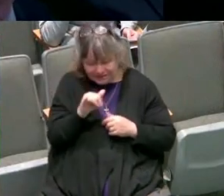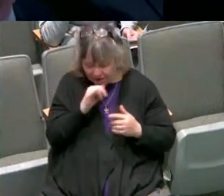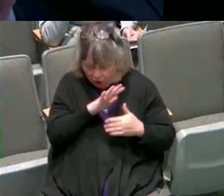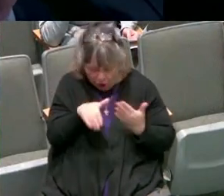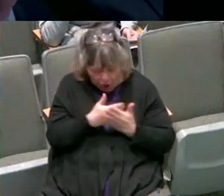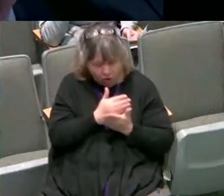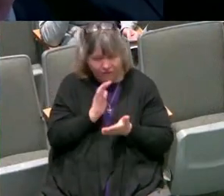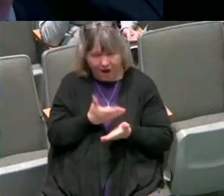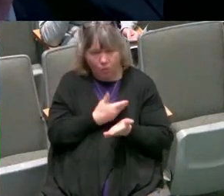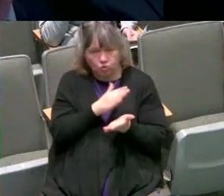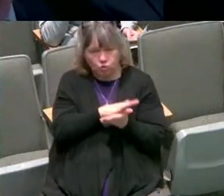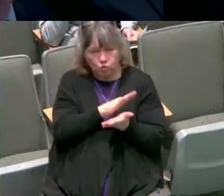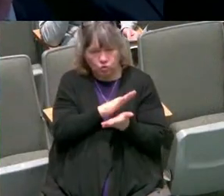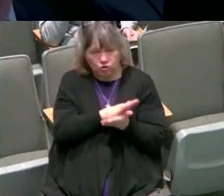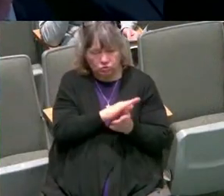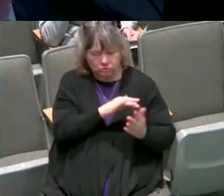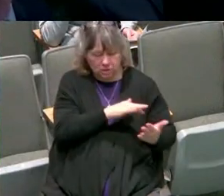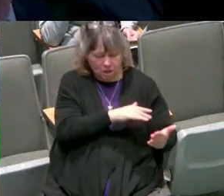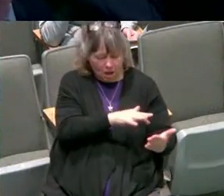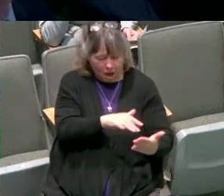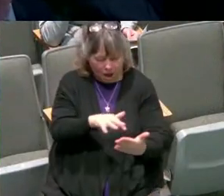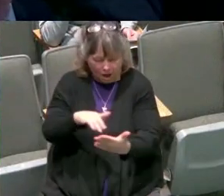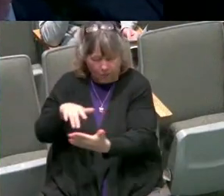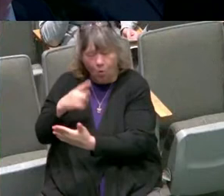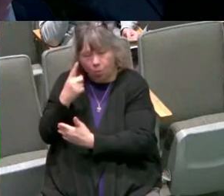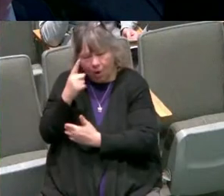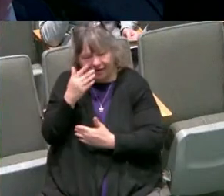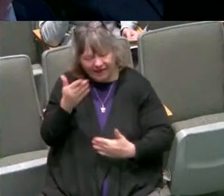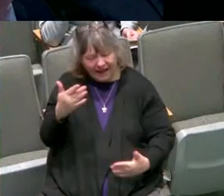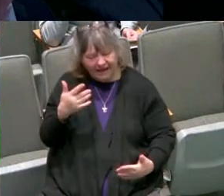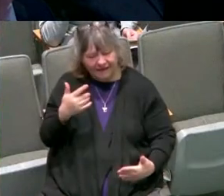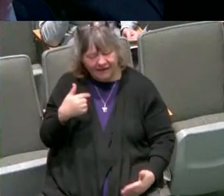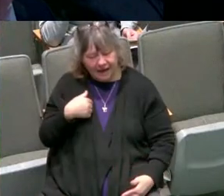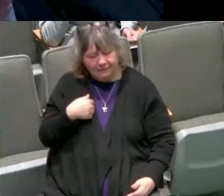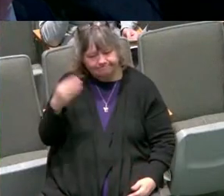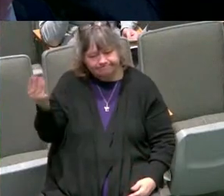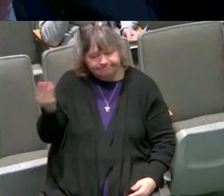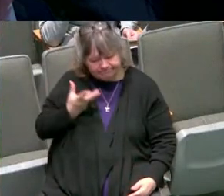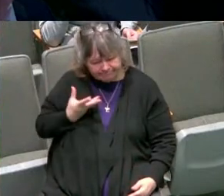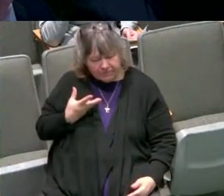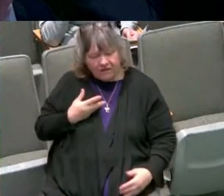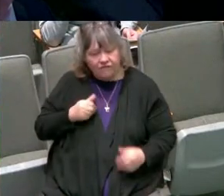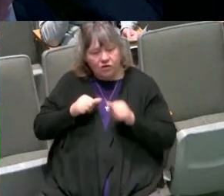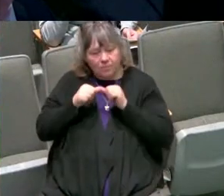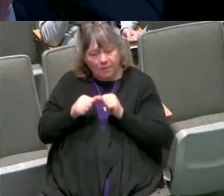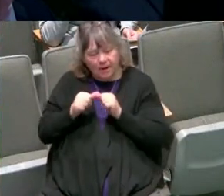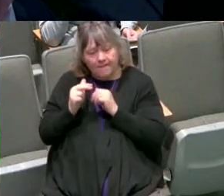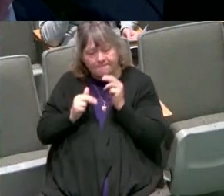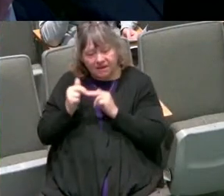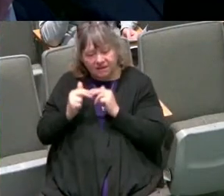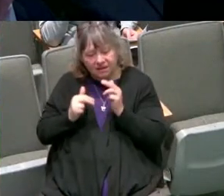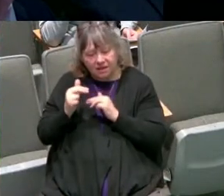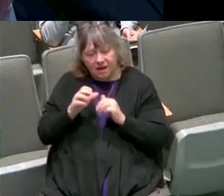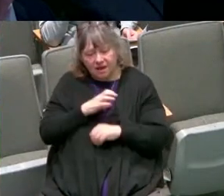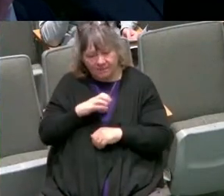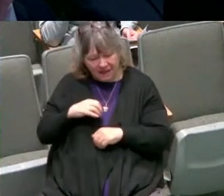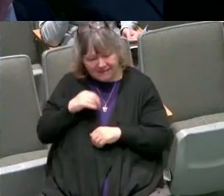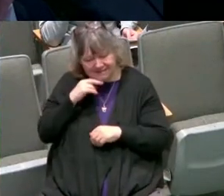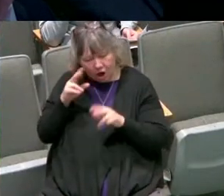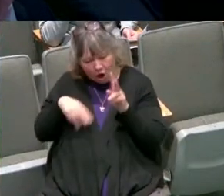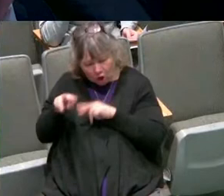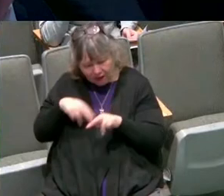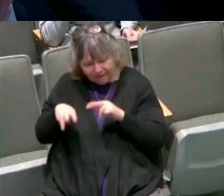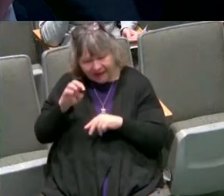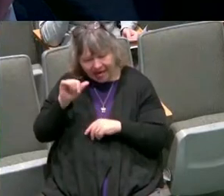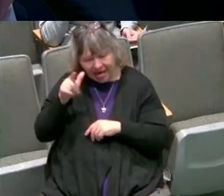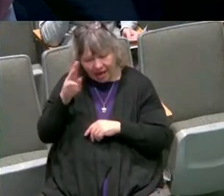schools one of the things that I was passed on to the permanent building committee as they're looking at the Elmwood